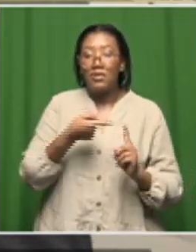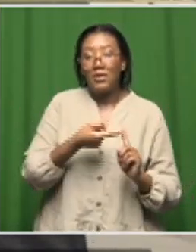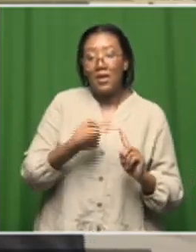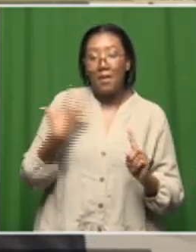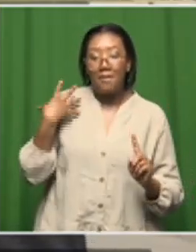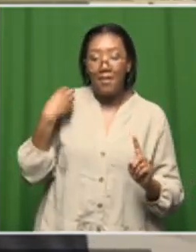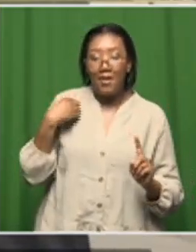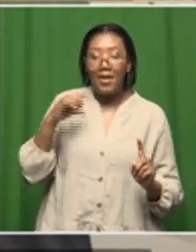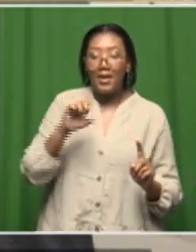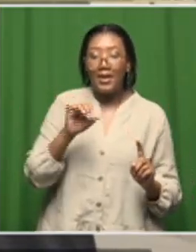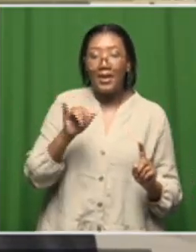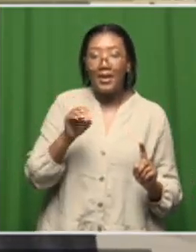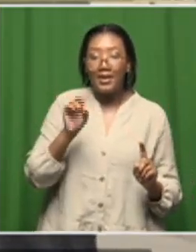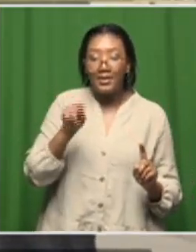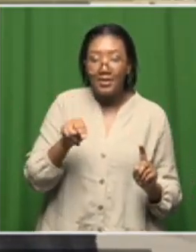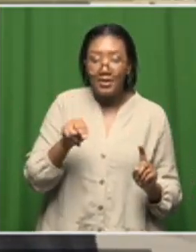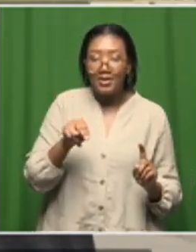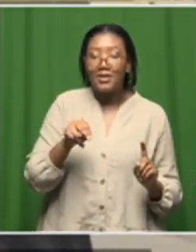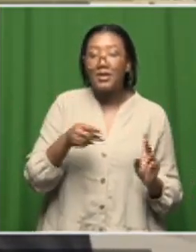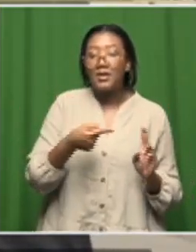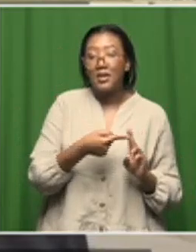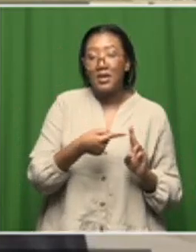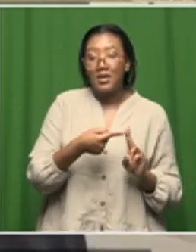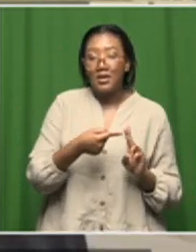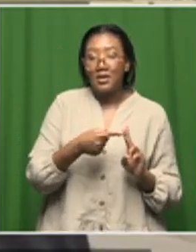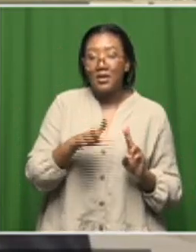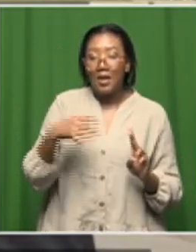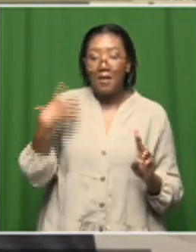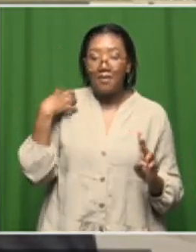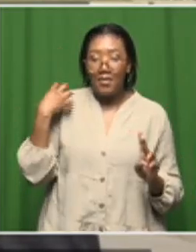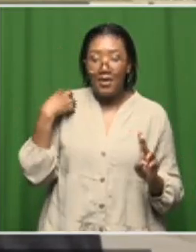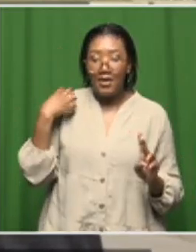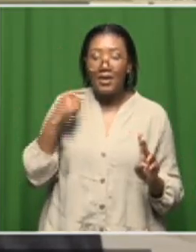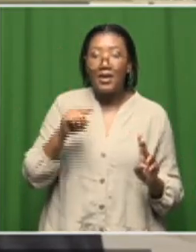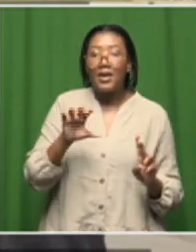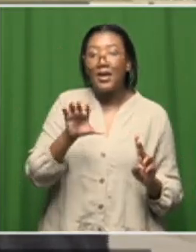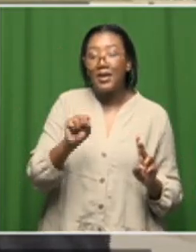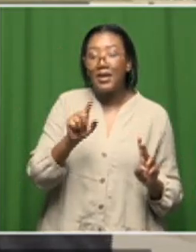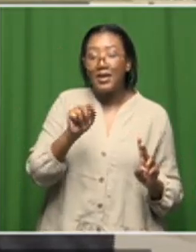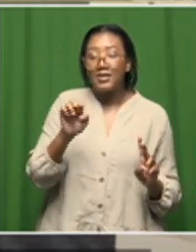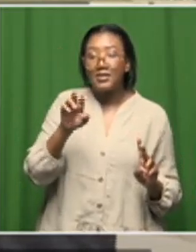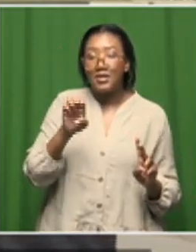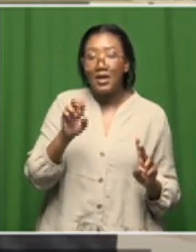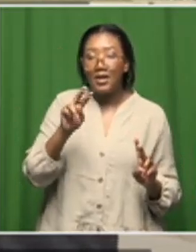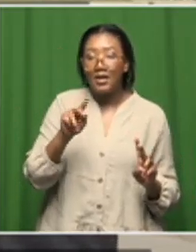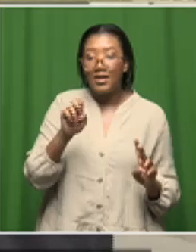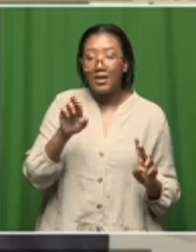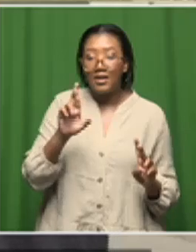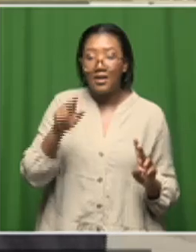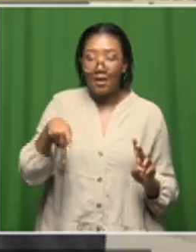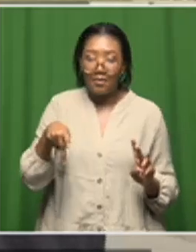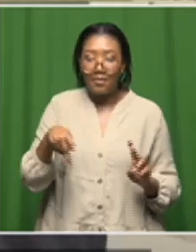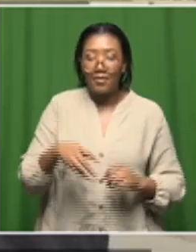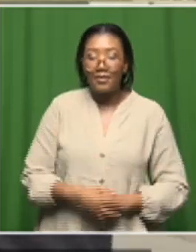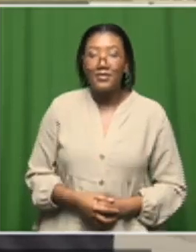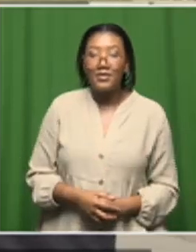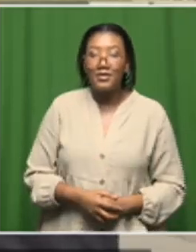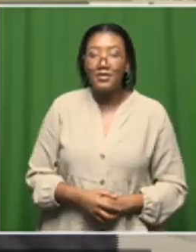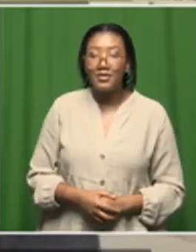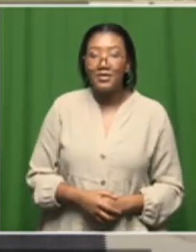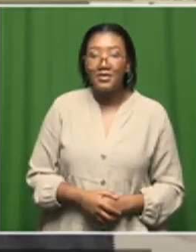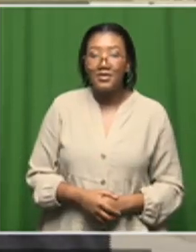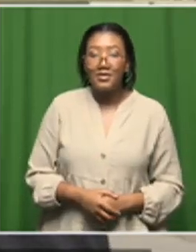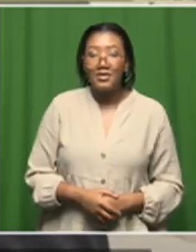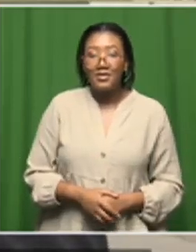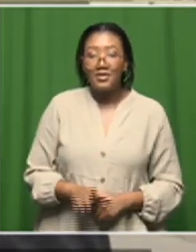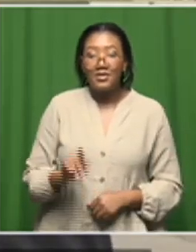Honorable Minister Sanet Steenkap from Namibia. And then there will also be the unveiling of the